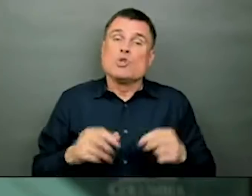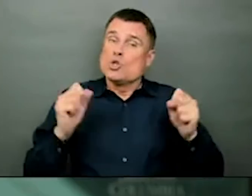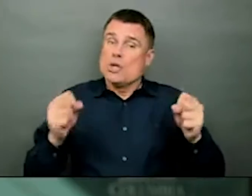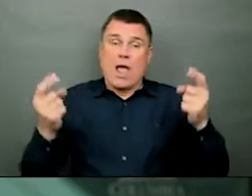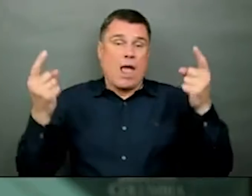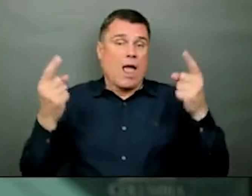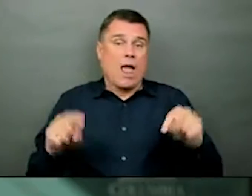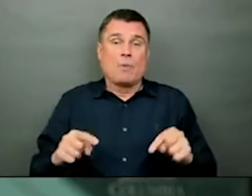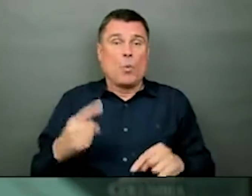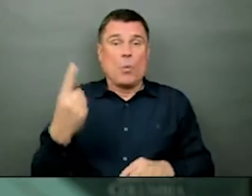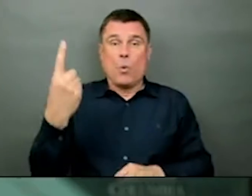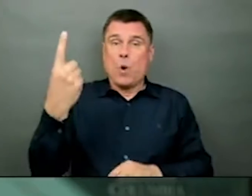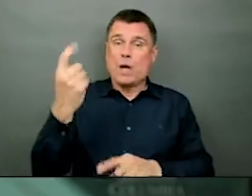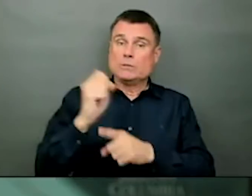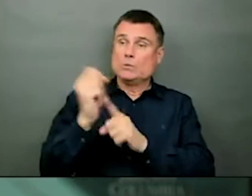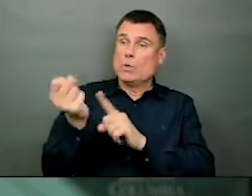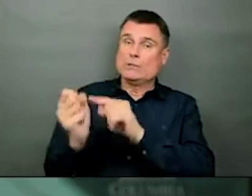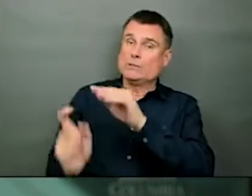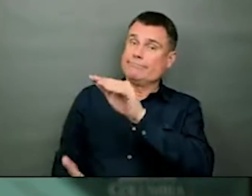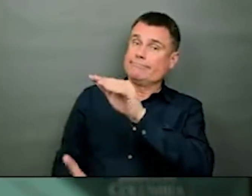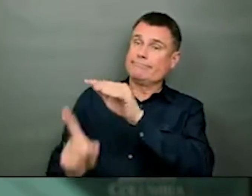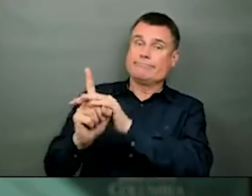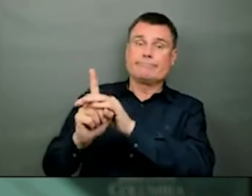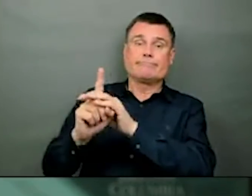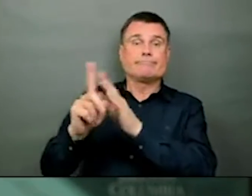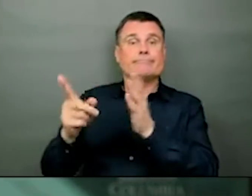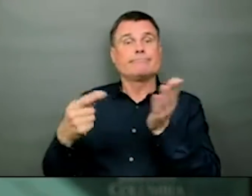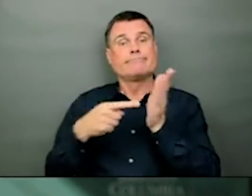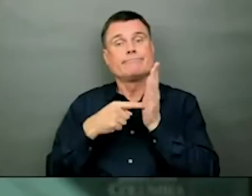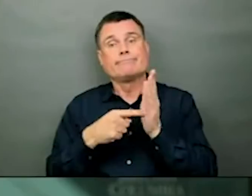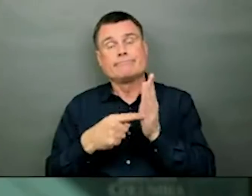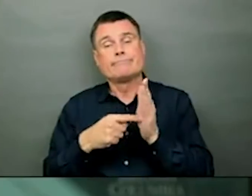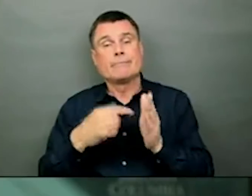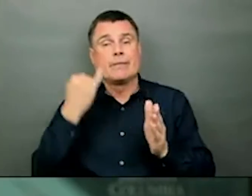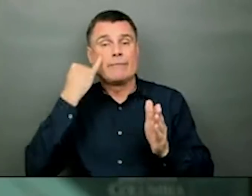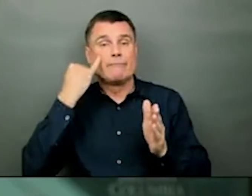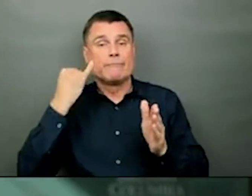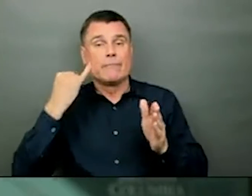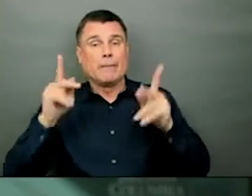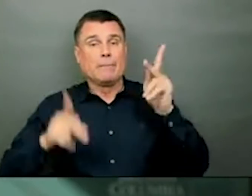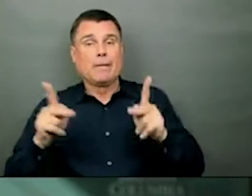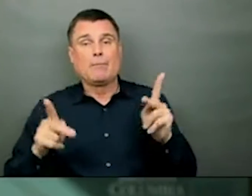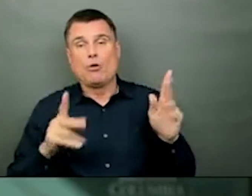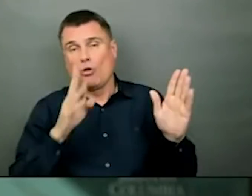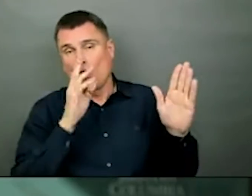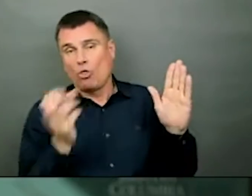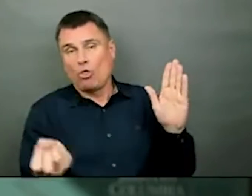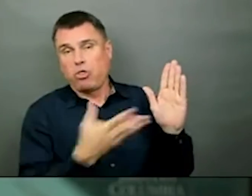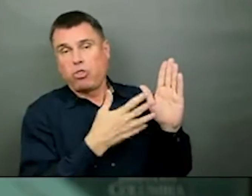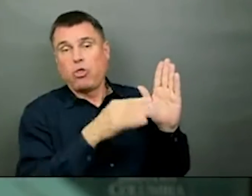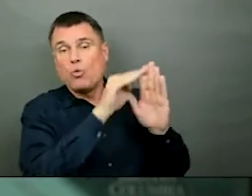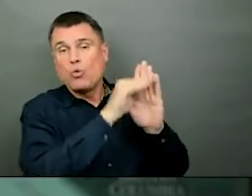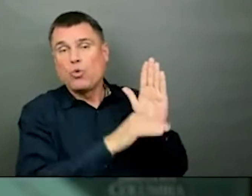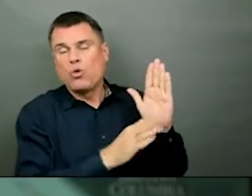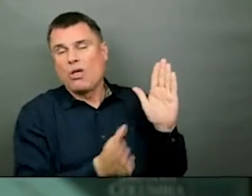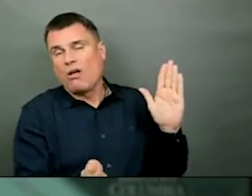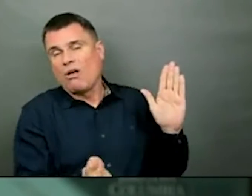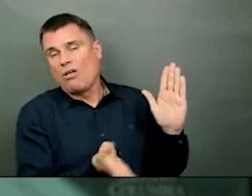So that continues to be a significant source of transmission. Over the course of the pandemic, we've